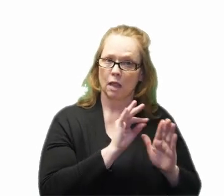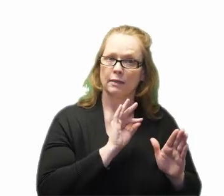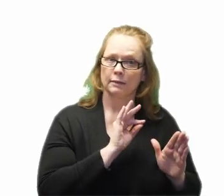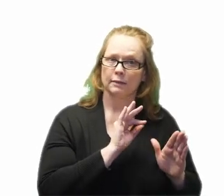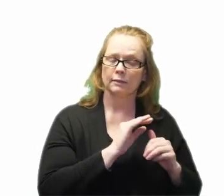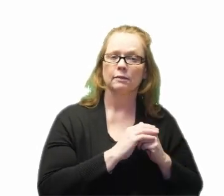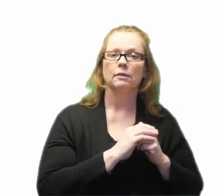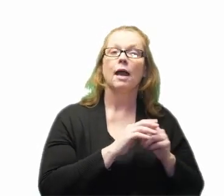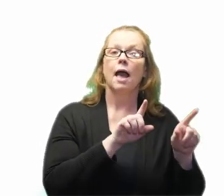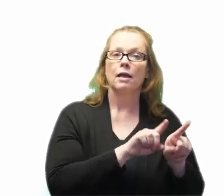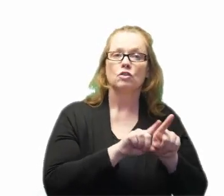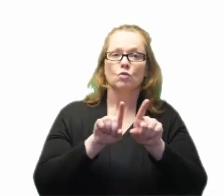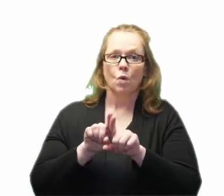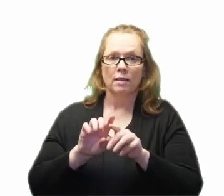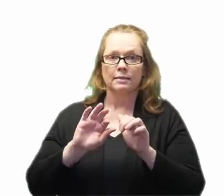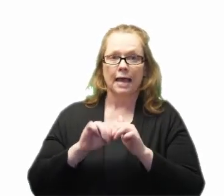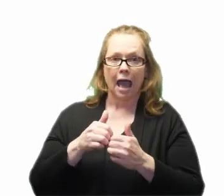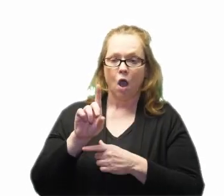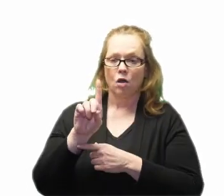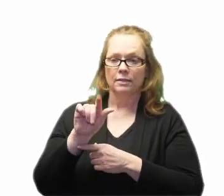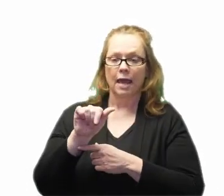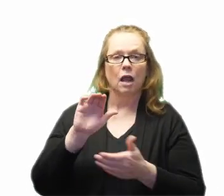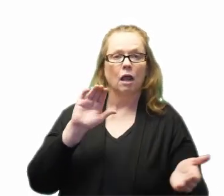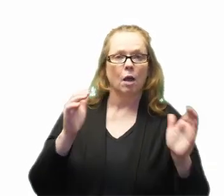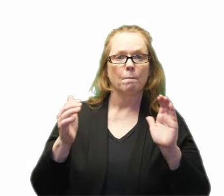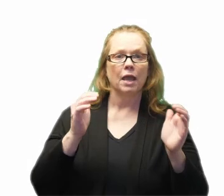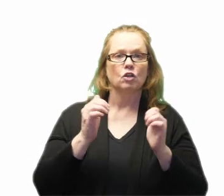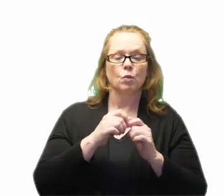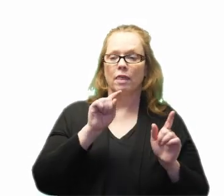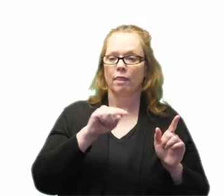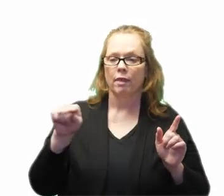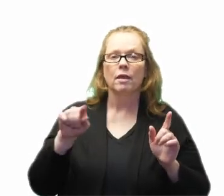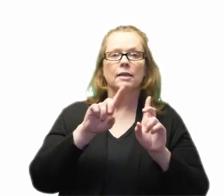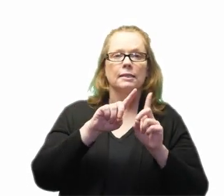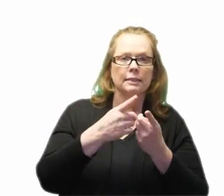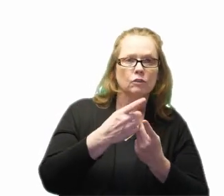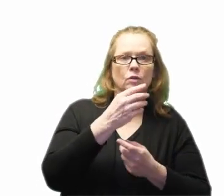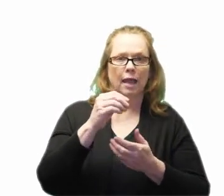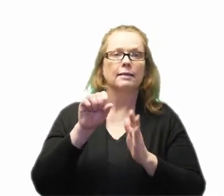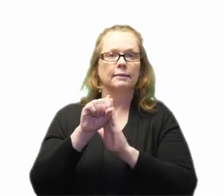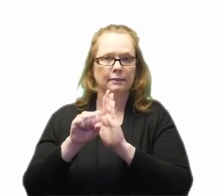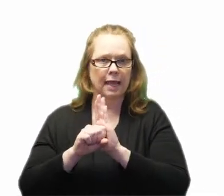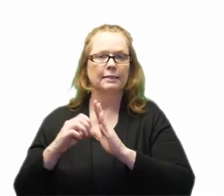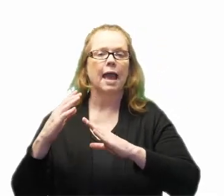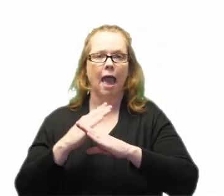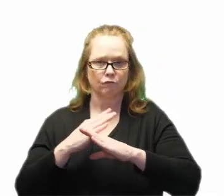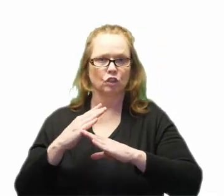selected, as well as how the data compares with district and state average